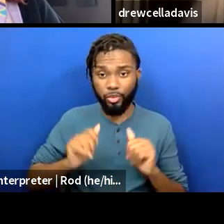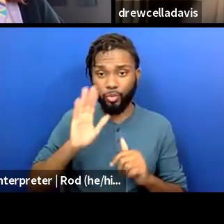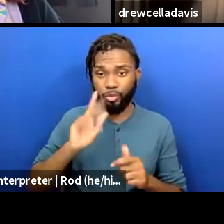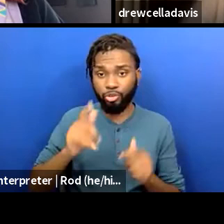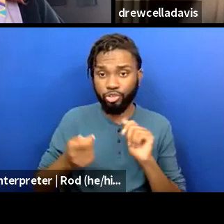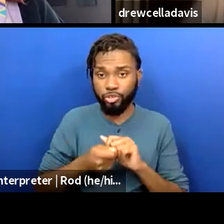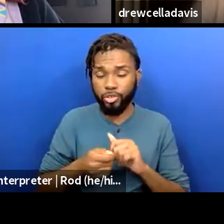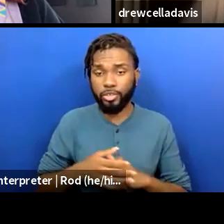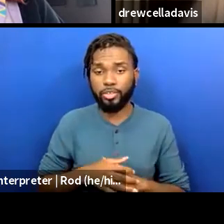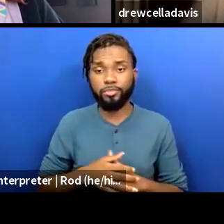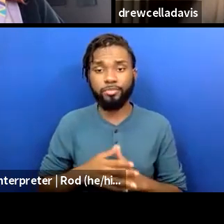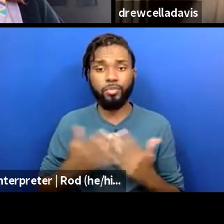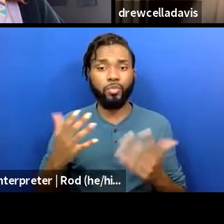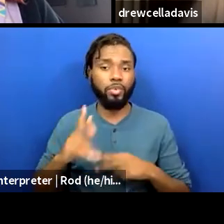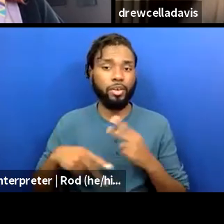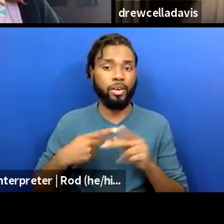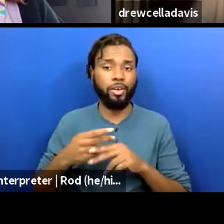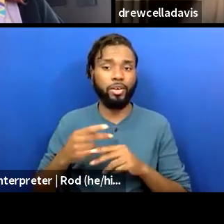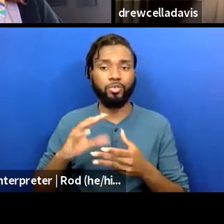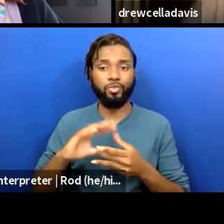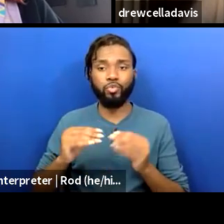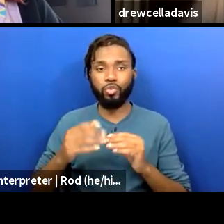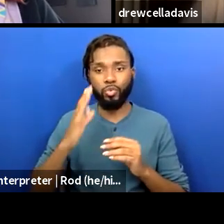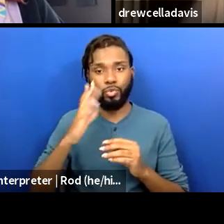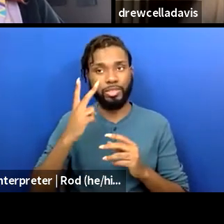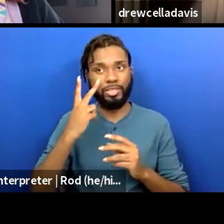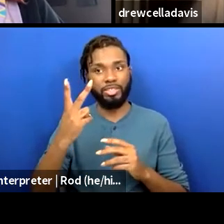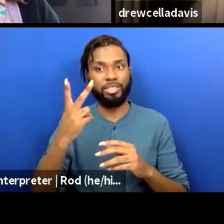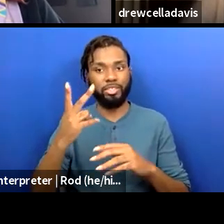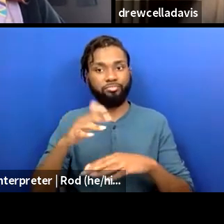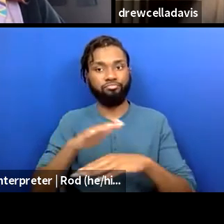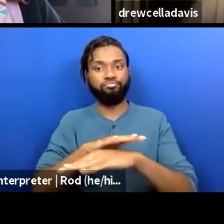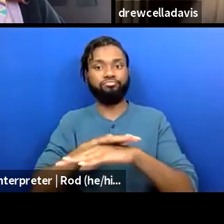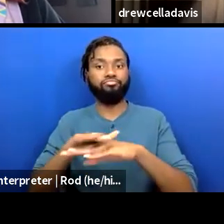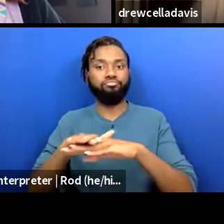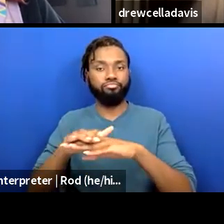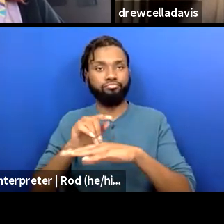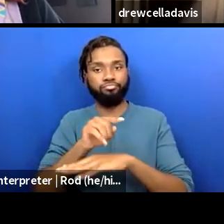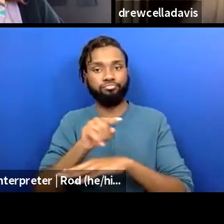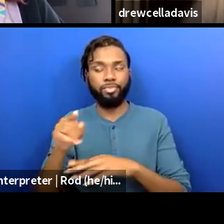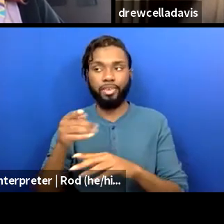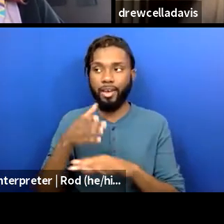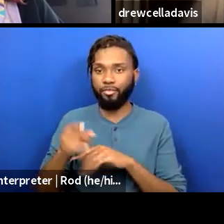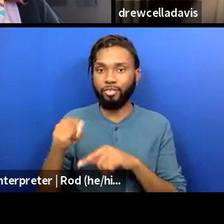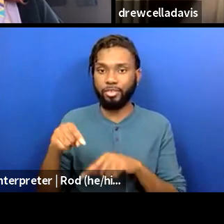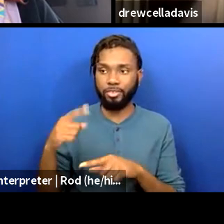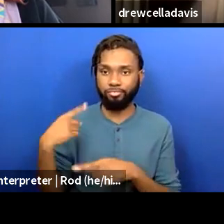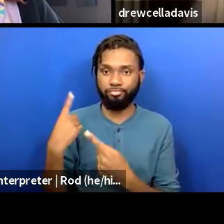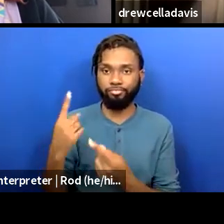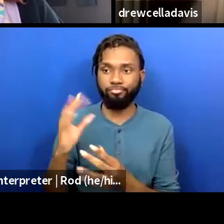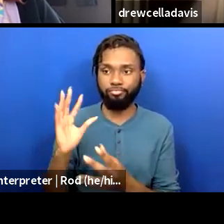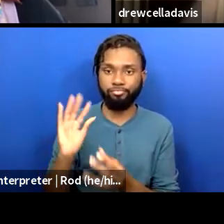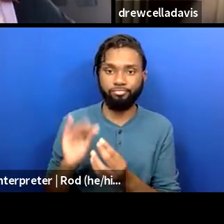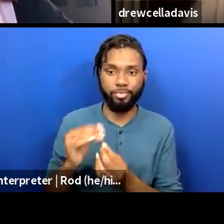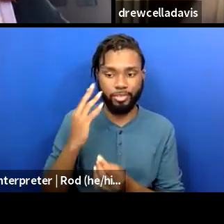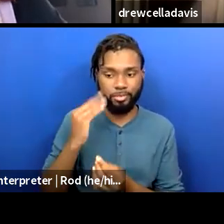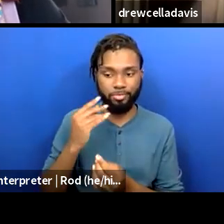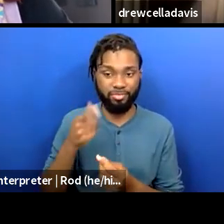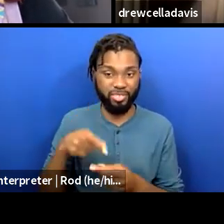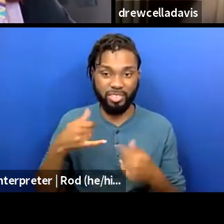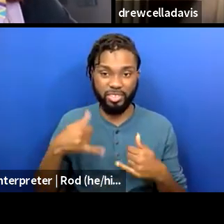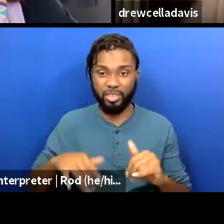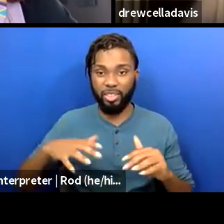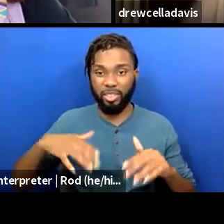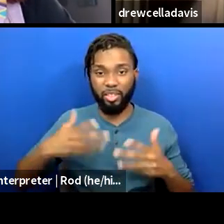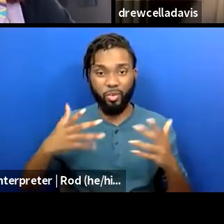will be shared on stages after this experience we've been through together. It's still not over. There's still